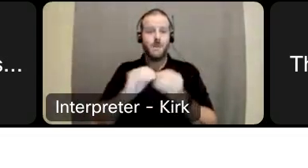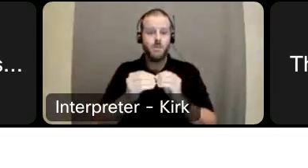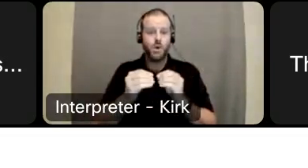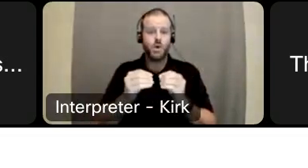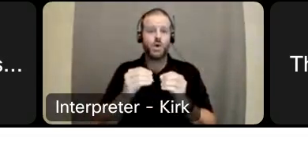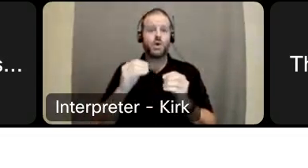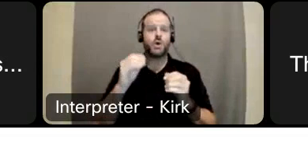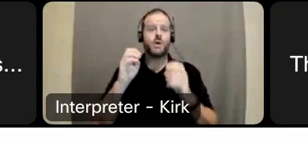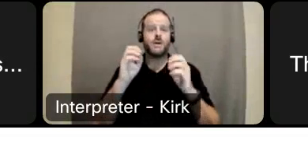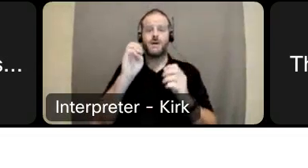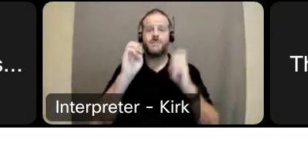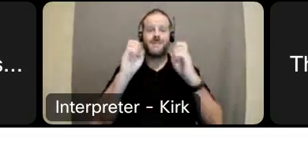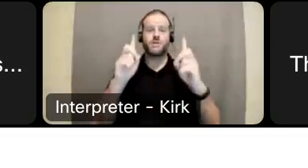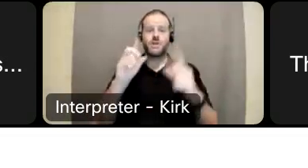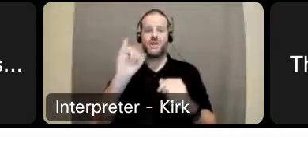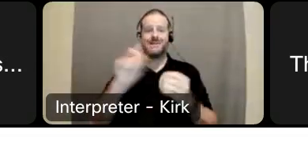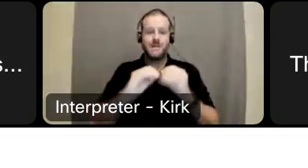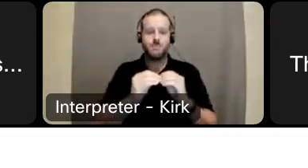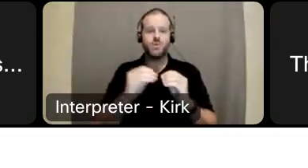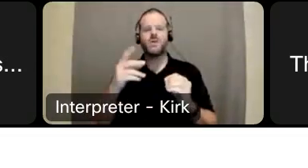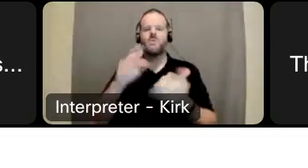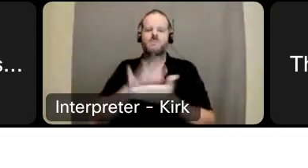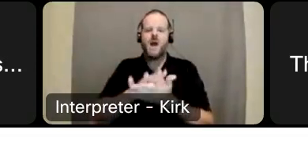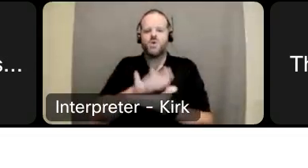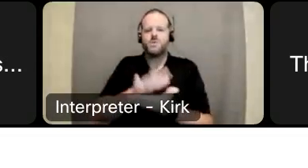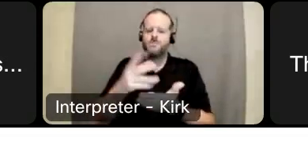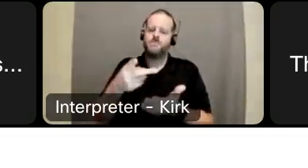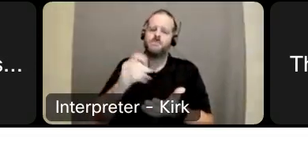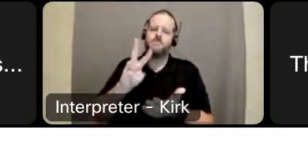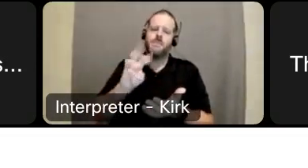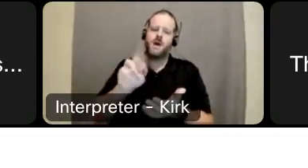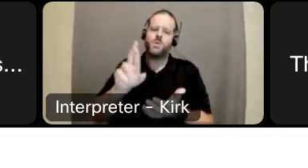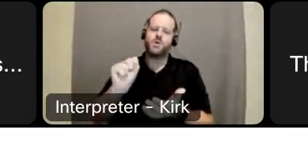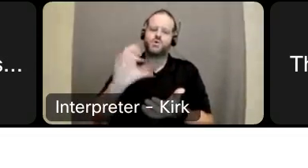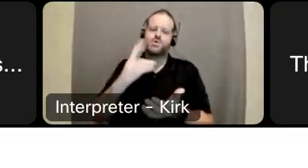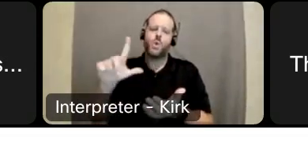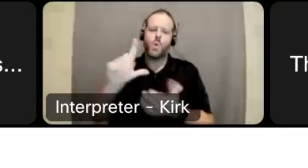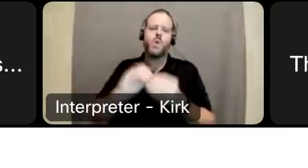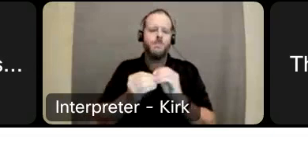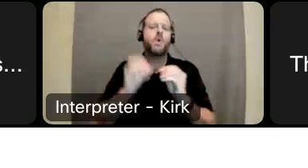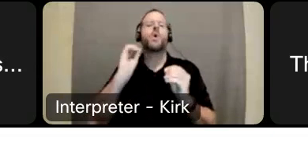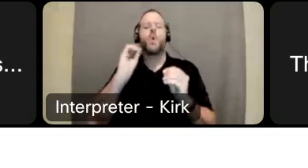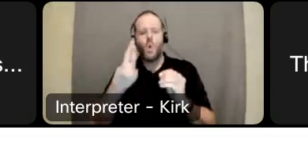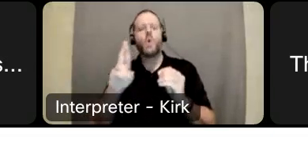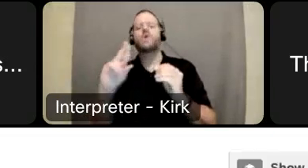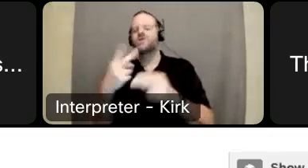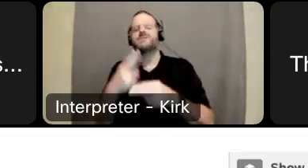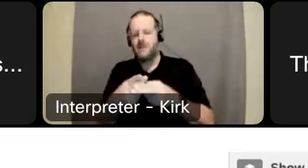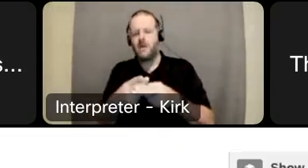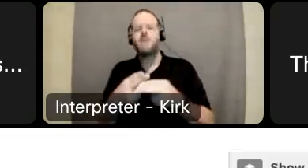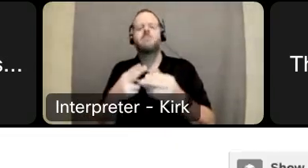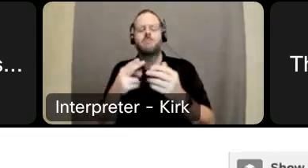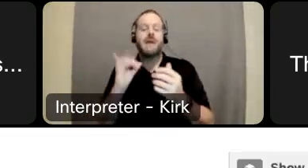available, then you can put the student's name in there in a closed email. So don't hesitate to reach out if you need any kind of support.